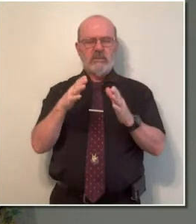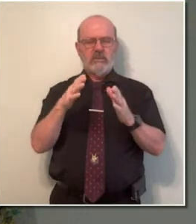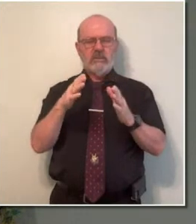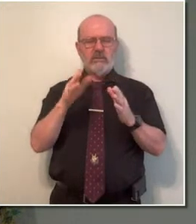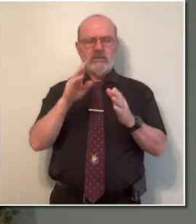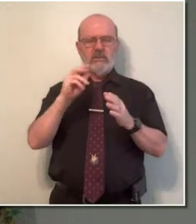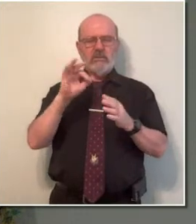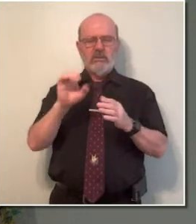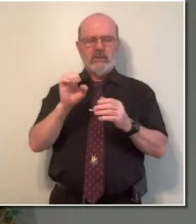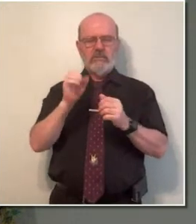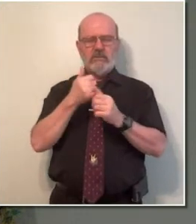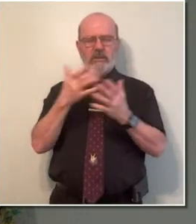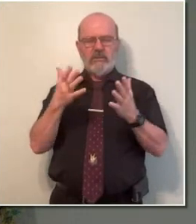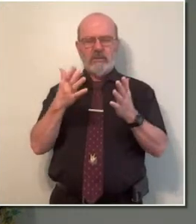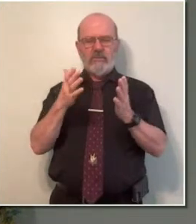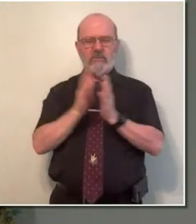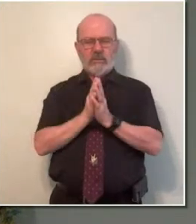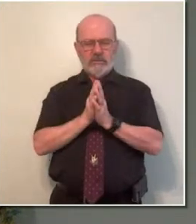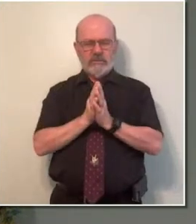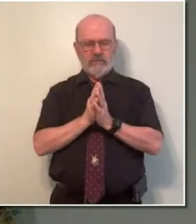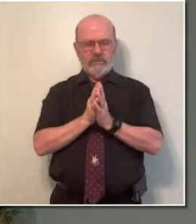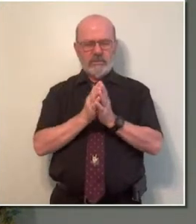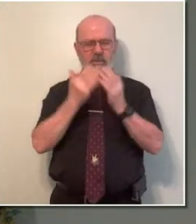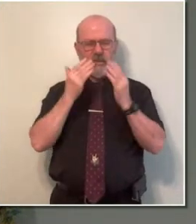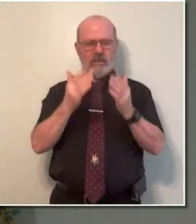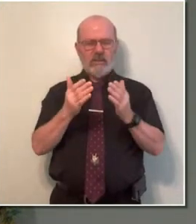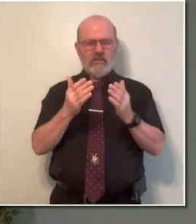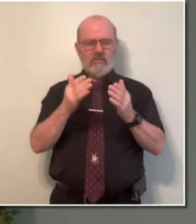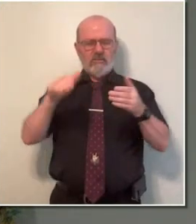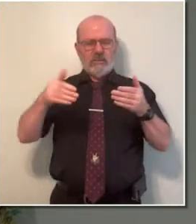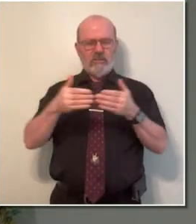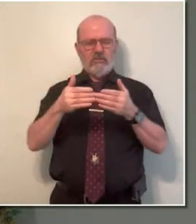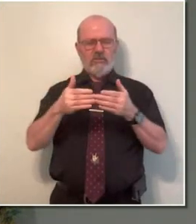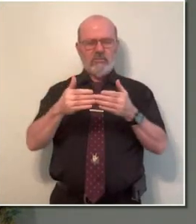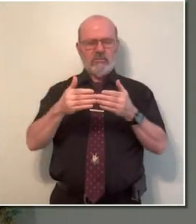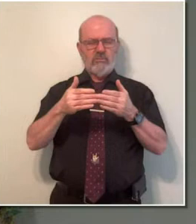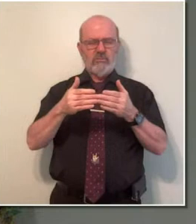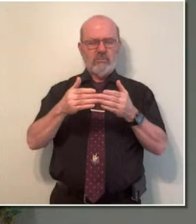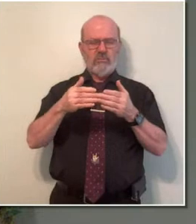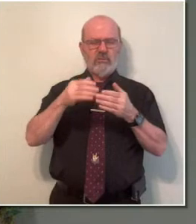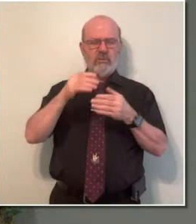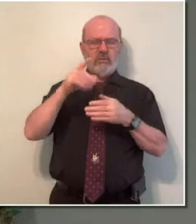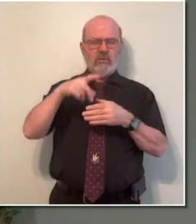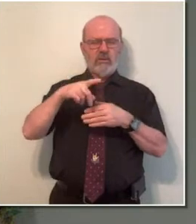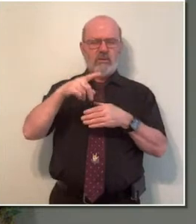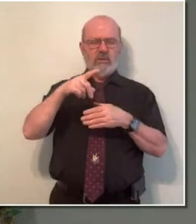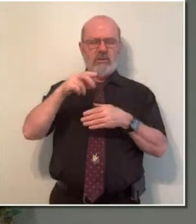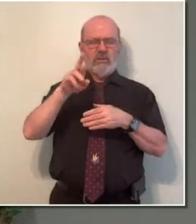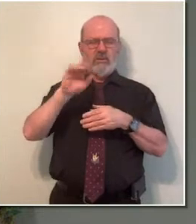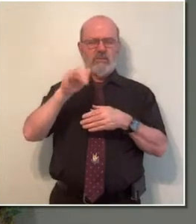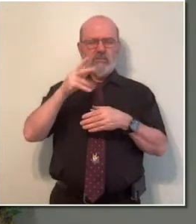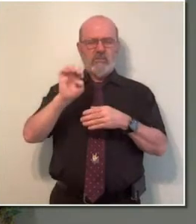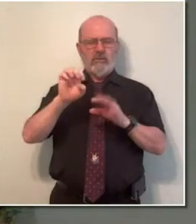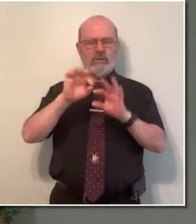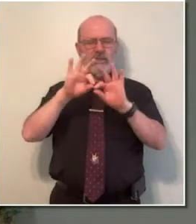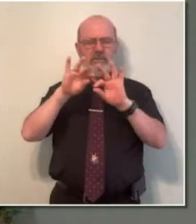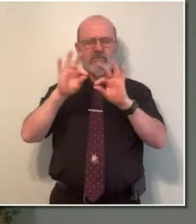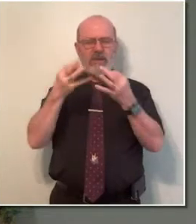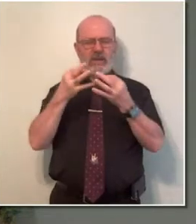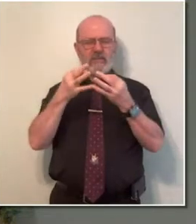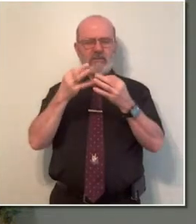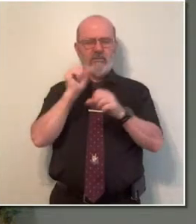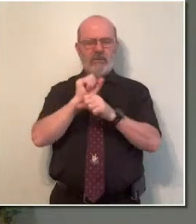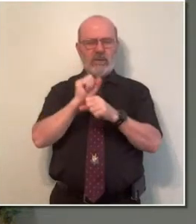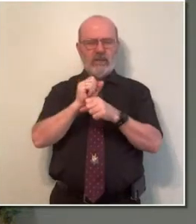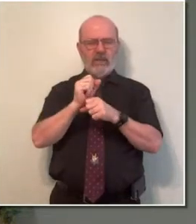every aspect, we pray. Thank you for being introduced tonight to Mark and Esther, their family. Thank you for their labor in